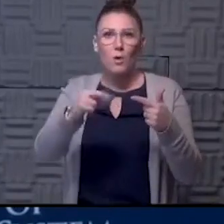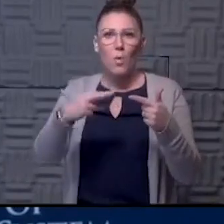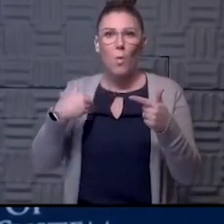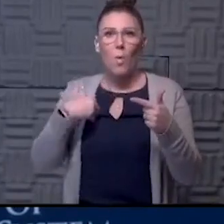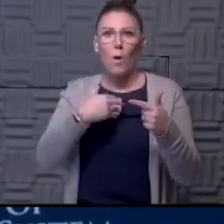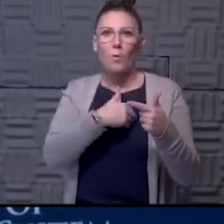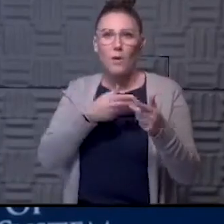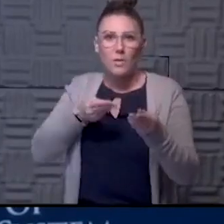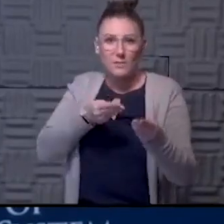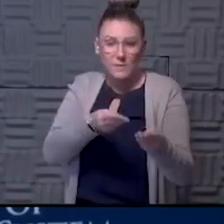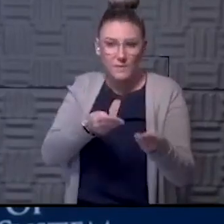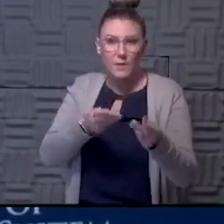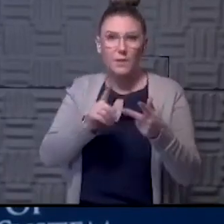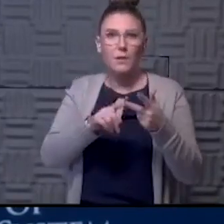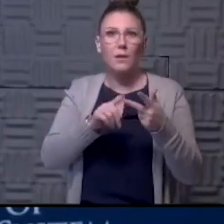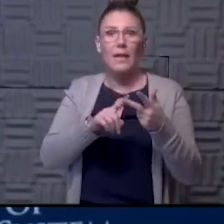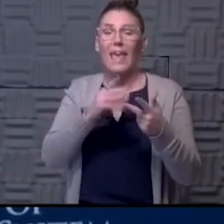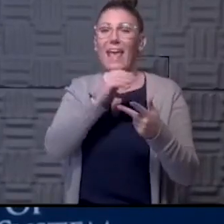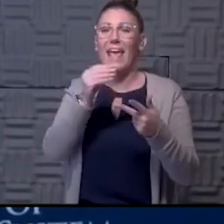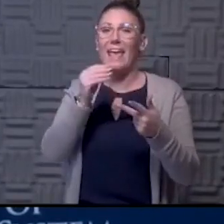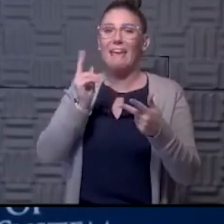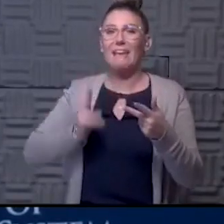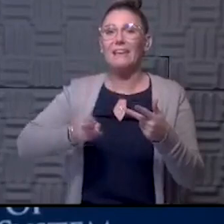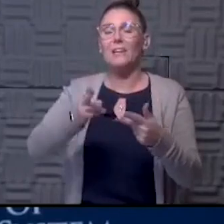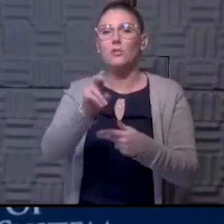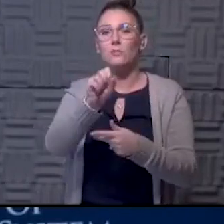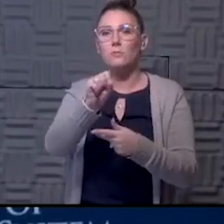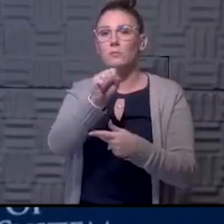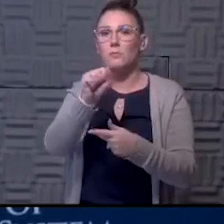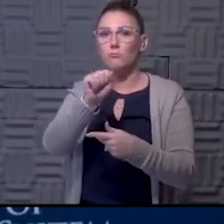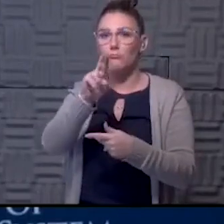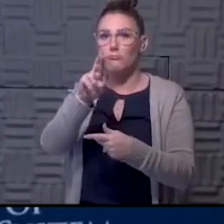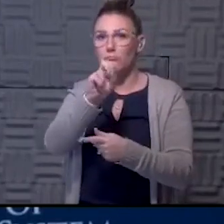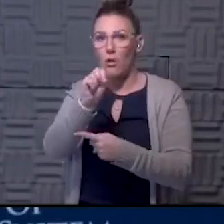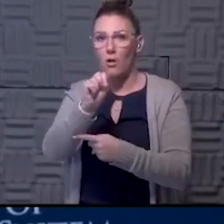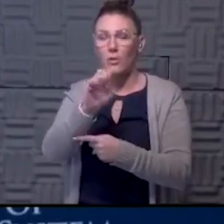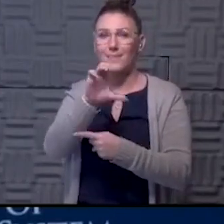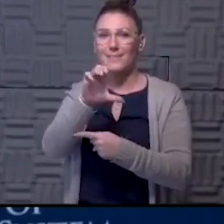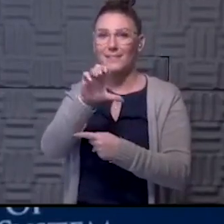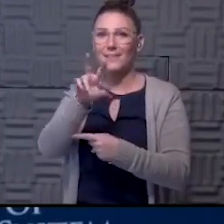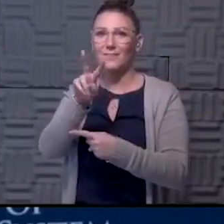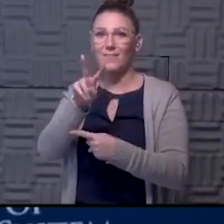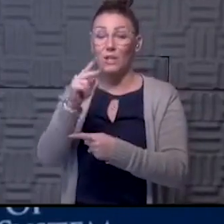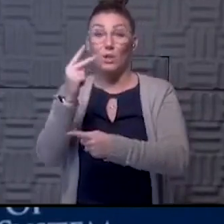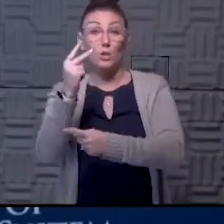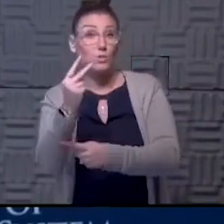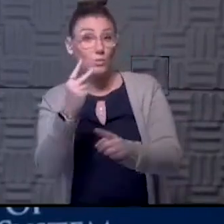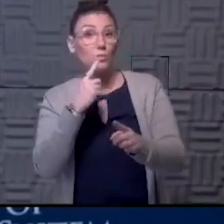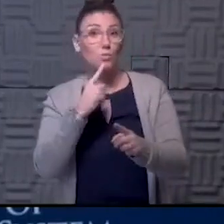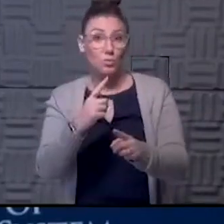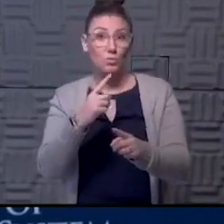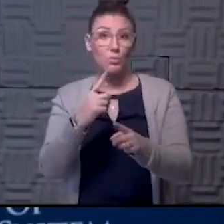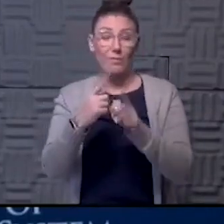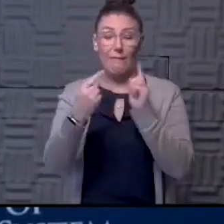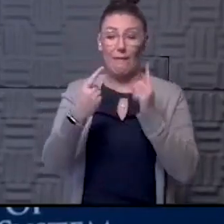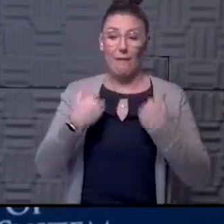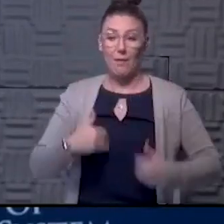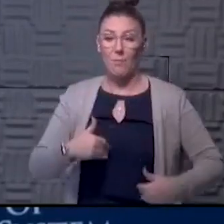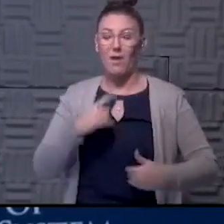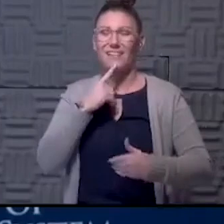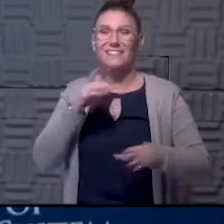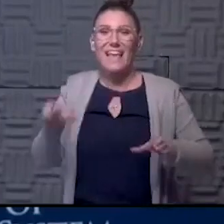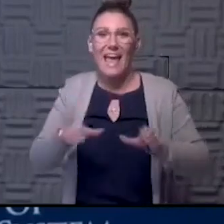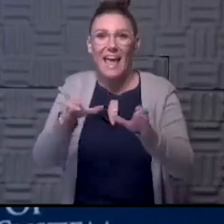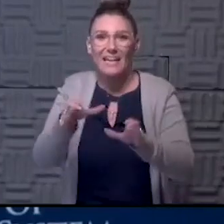can't have a history of SARS-CoV-2 antibodies. So it's important. This is really to treat that true active infection, not